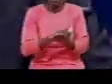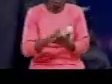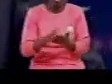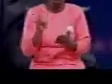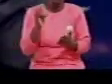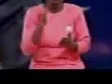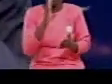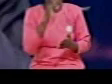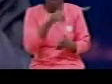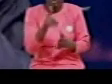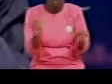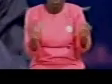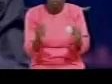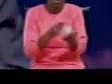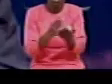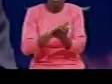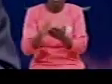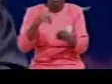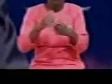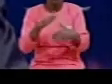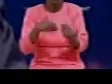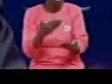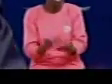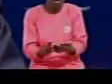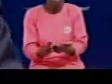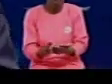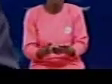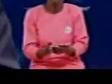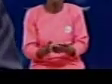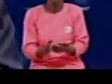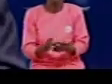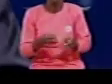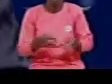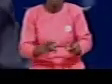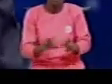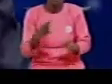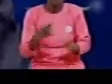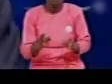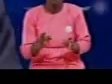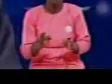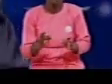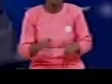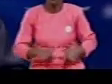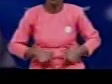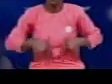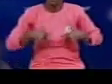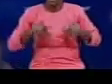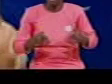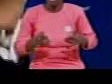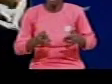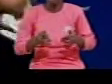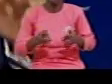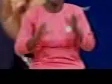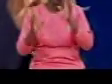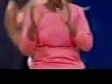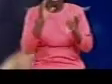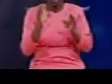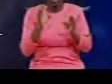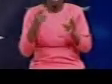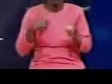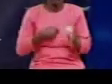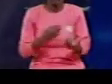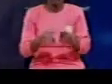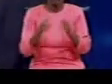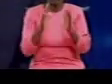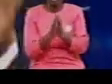conversation. Because it is written, be holy, for I am holy. We want to pray. Everyone that